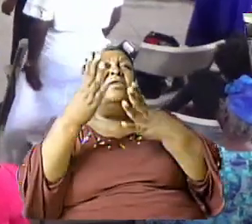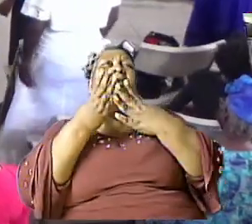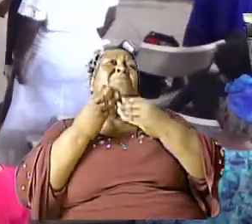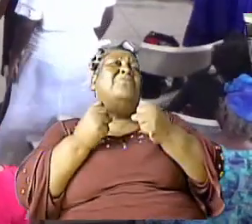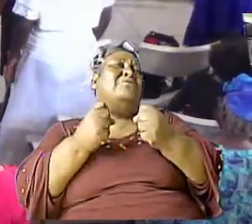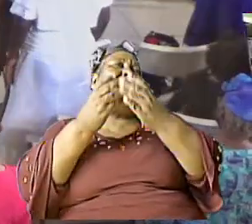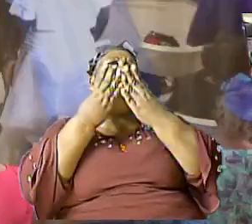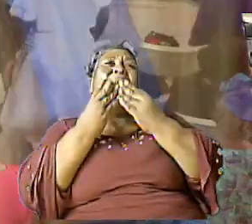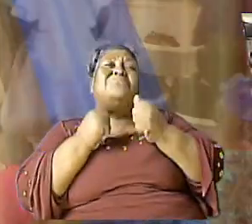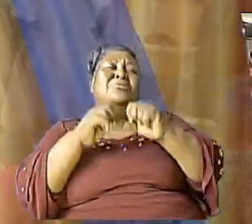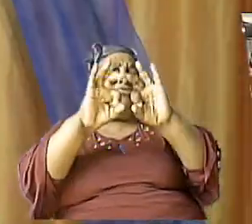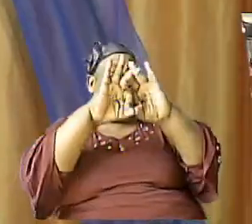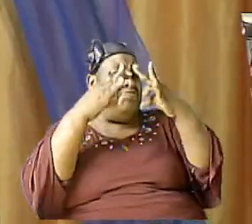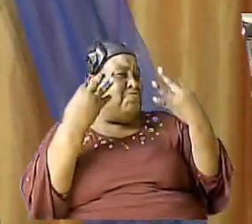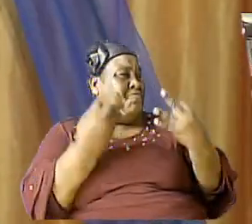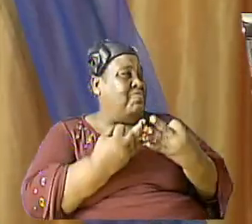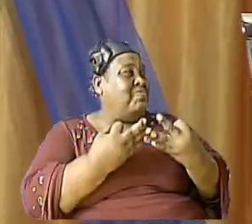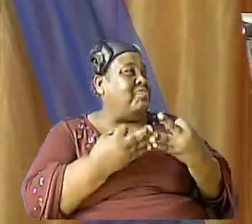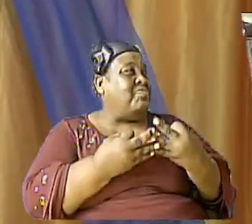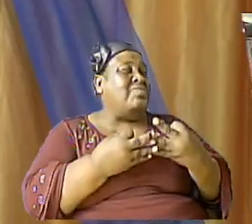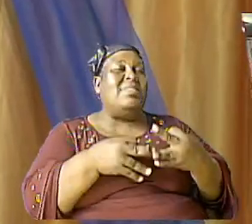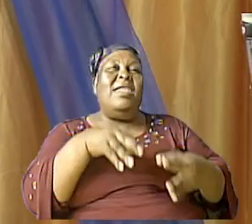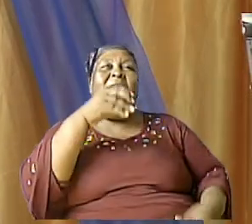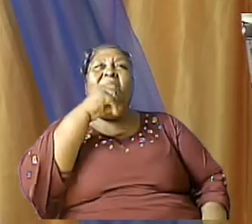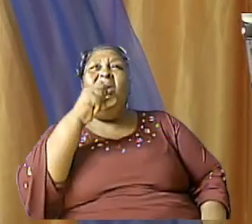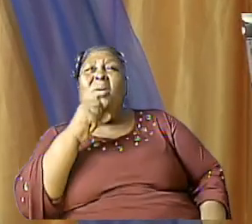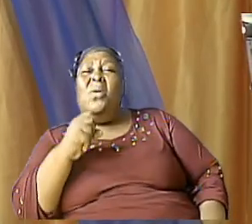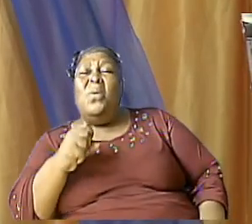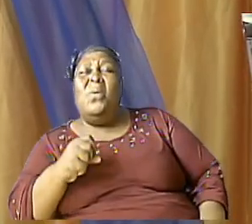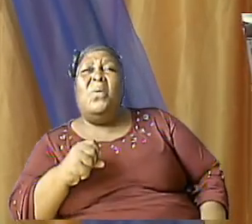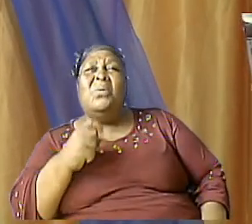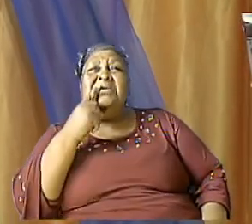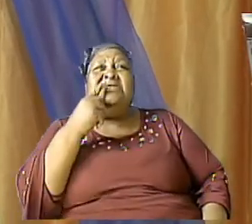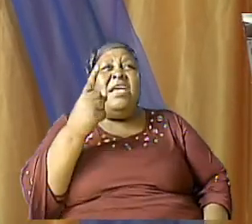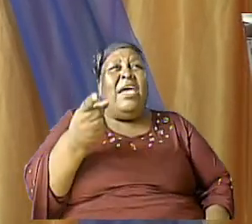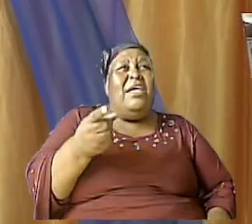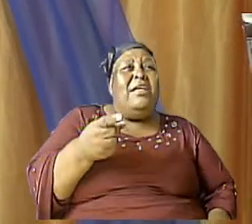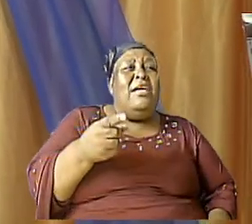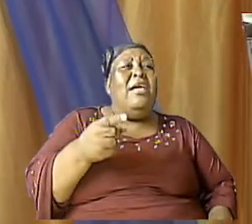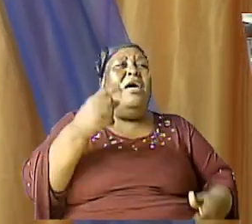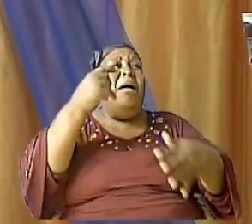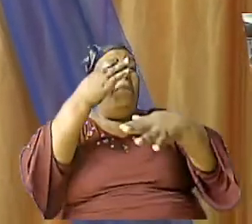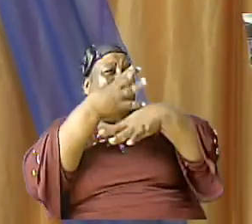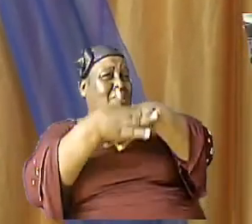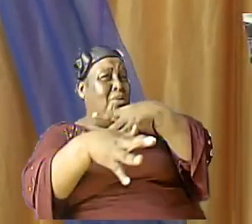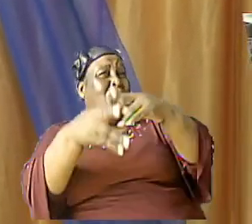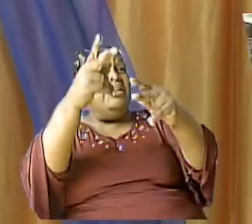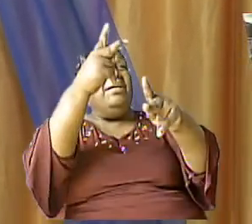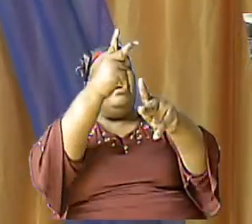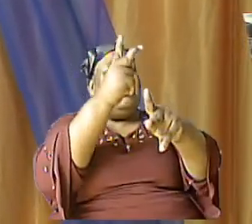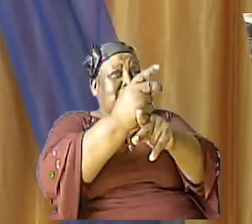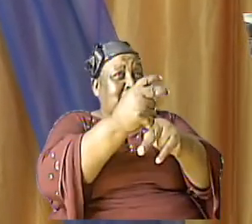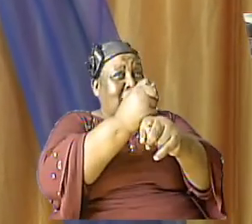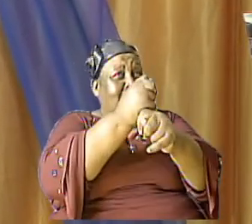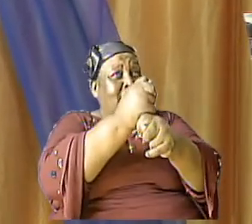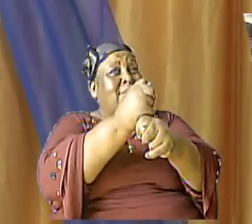precious family. It is an old adage that says blood is thicker than